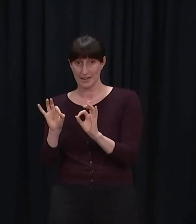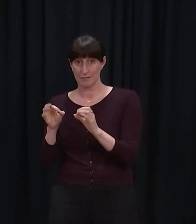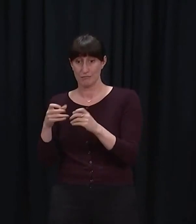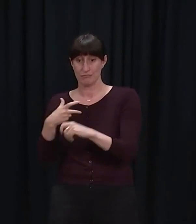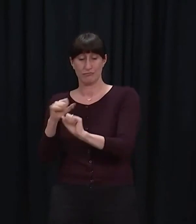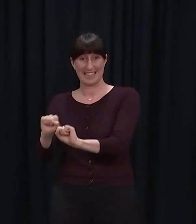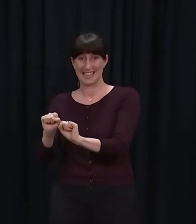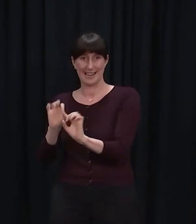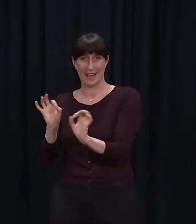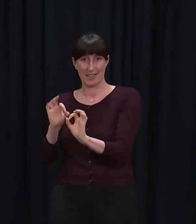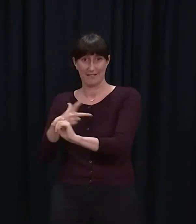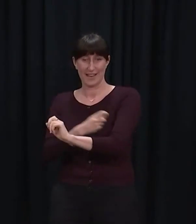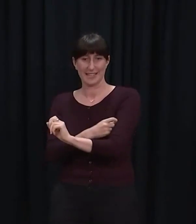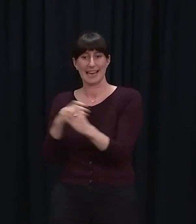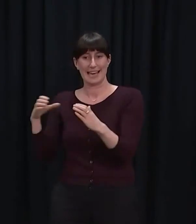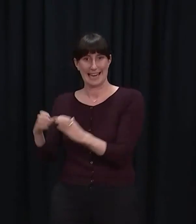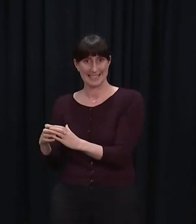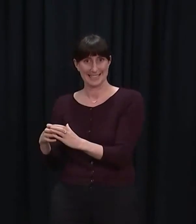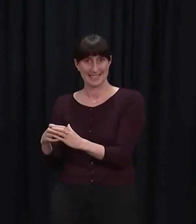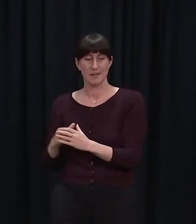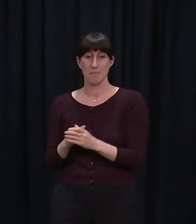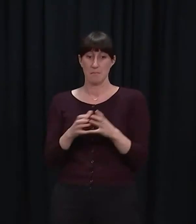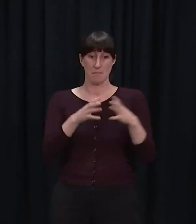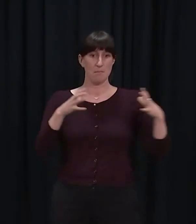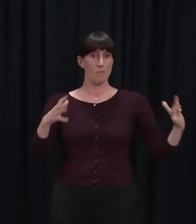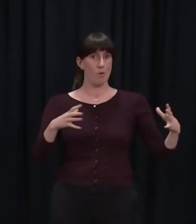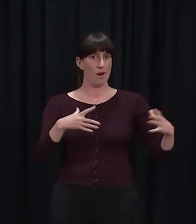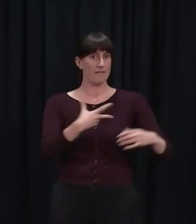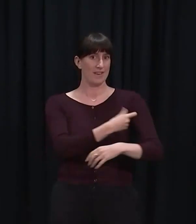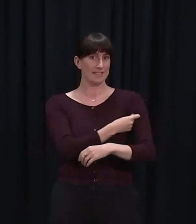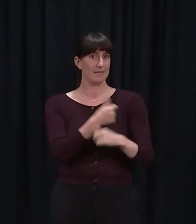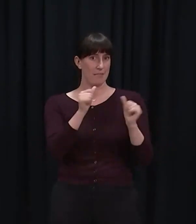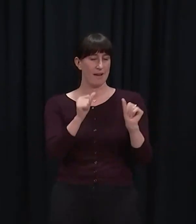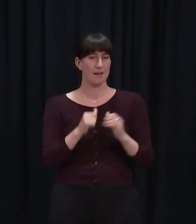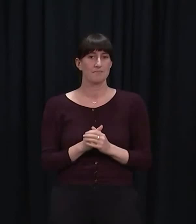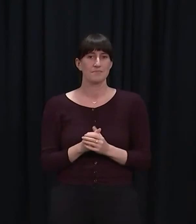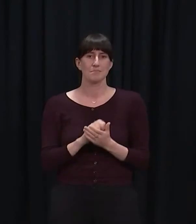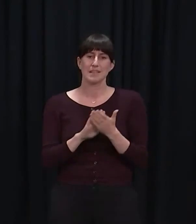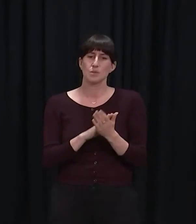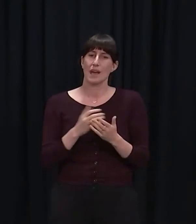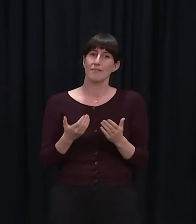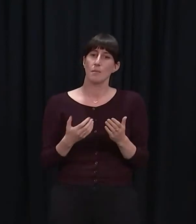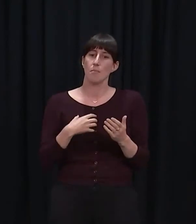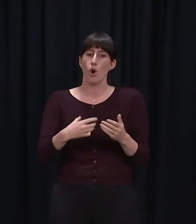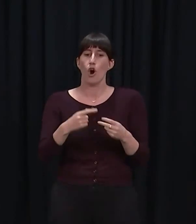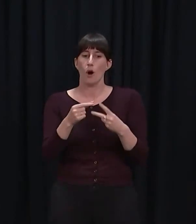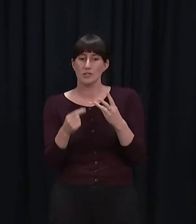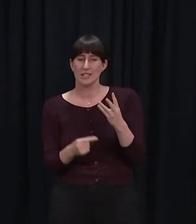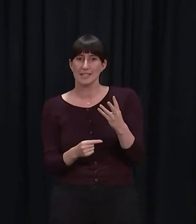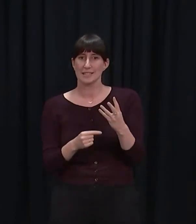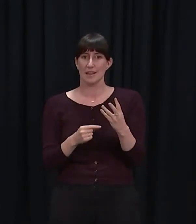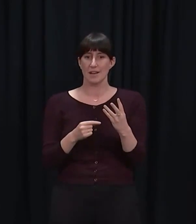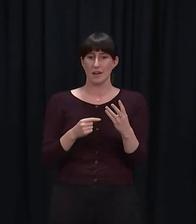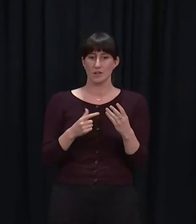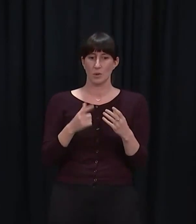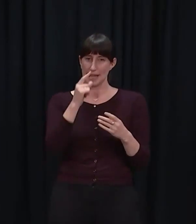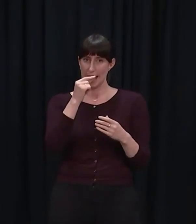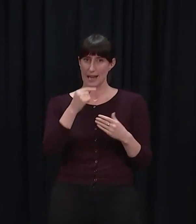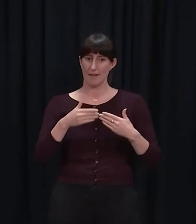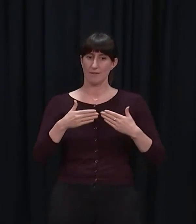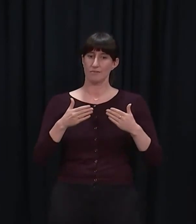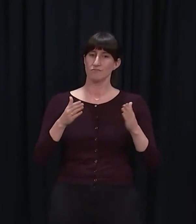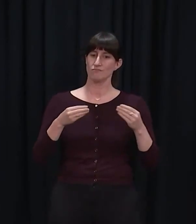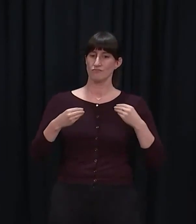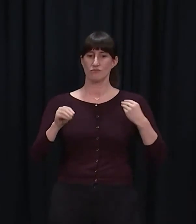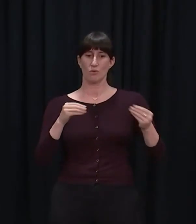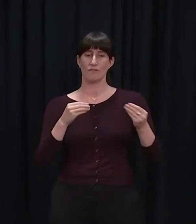of vaccination to keep us protected from Covid-19 and to expand our opportunities over the summer ahead. Auckland's